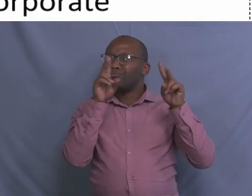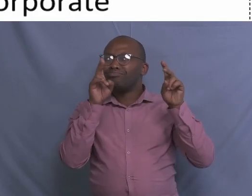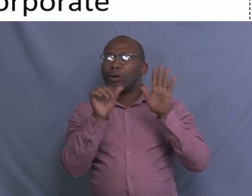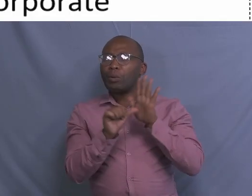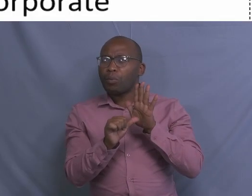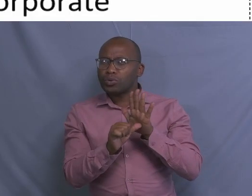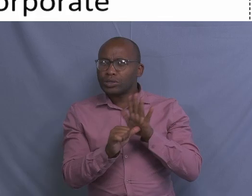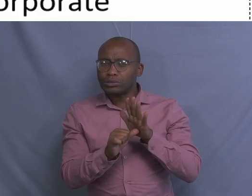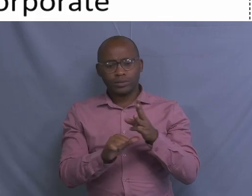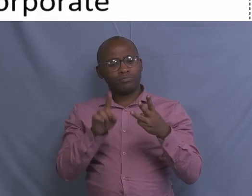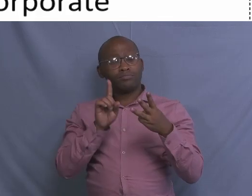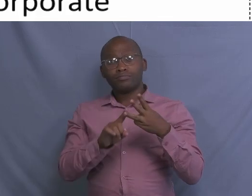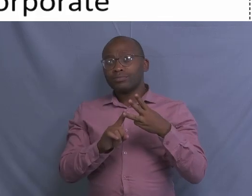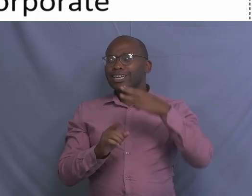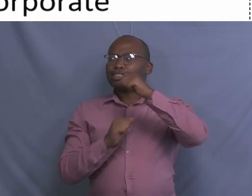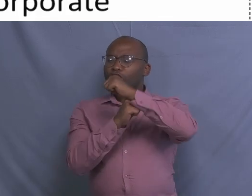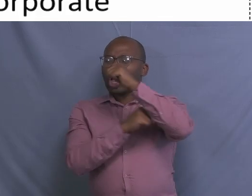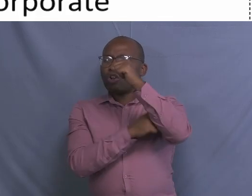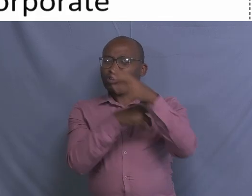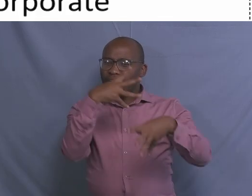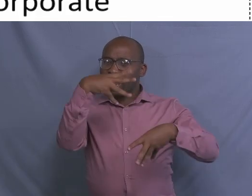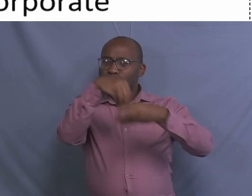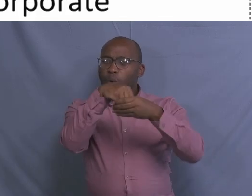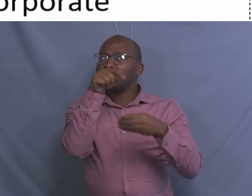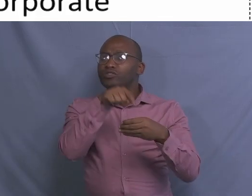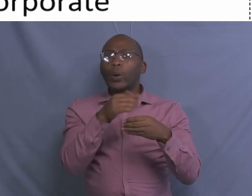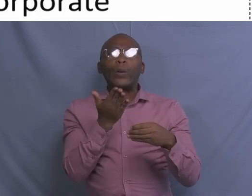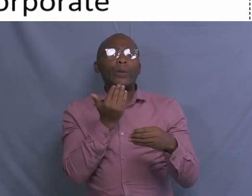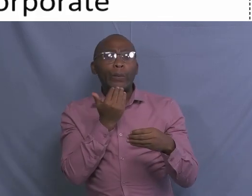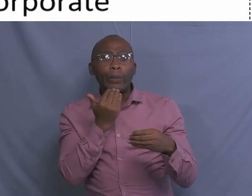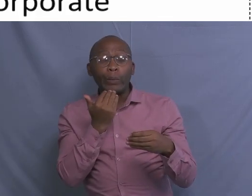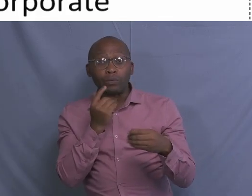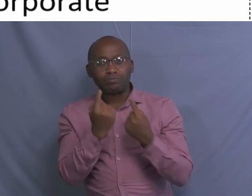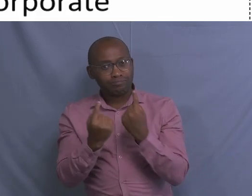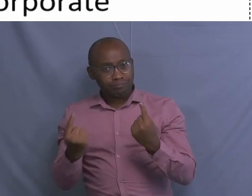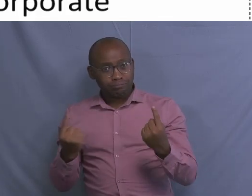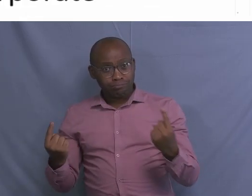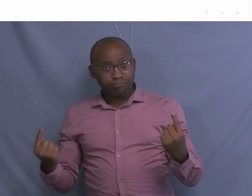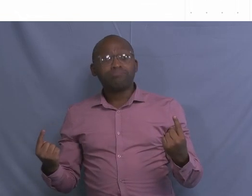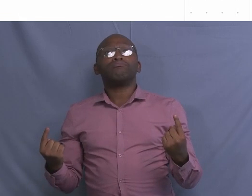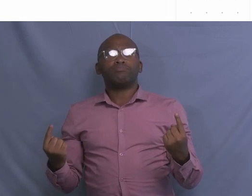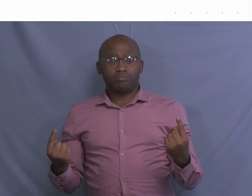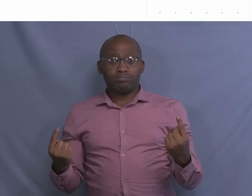be involved in corporate governance, as well as explain the roles of the above in good corporate